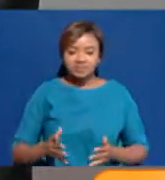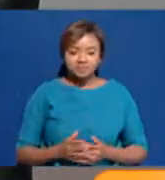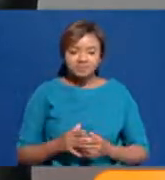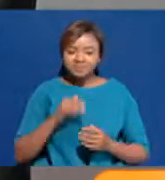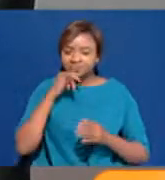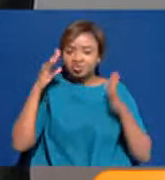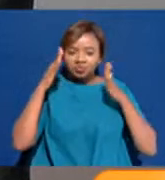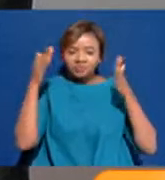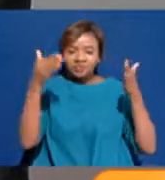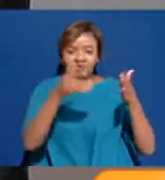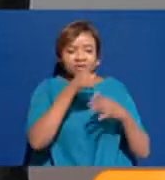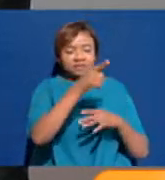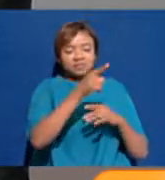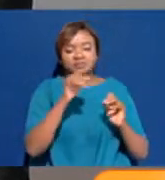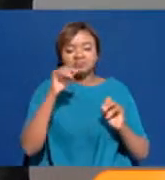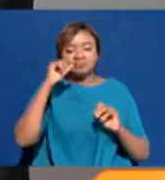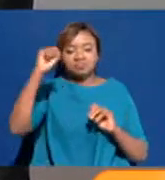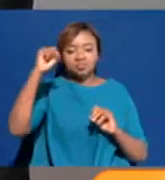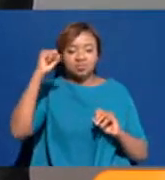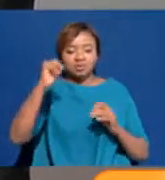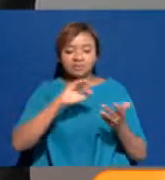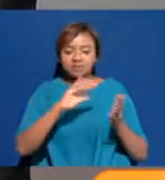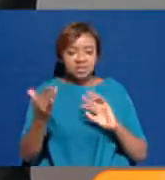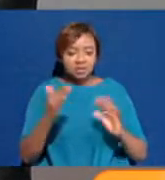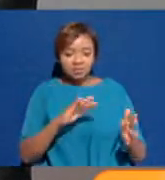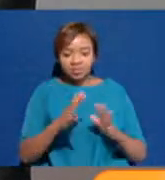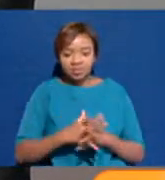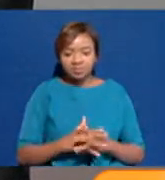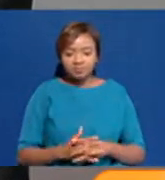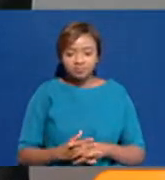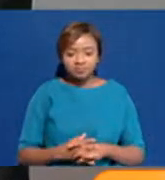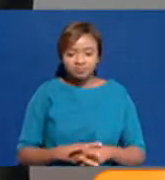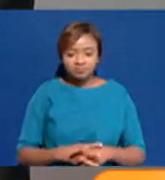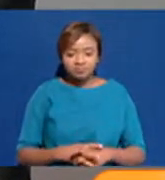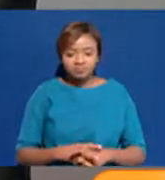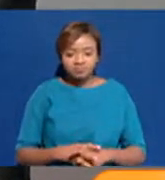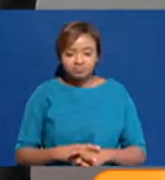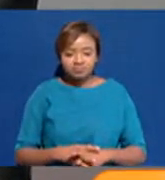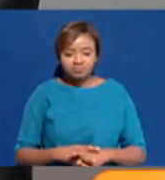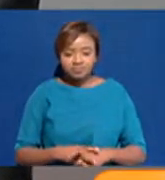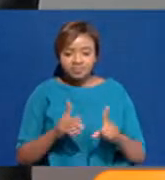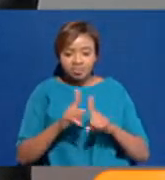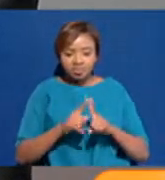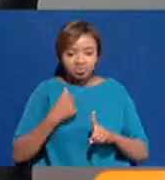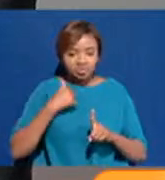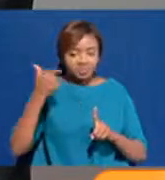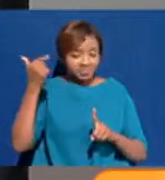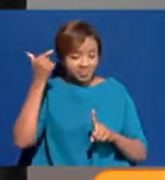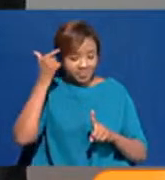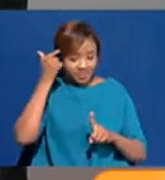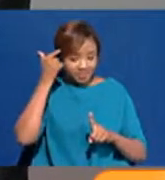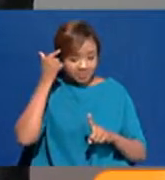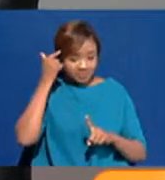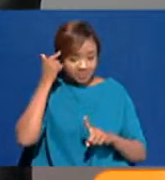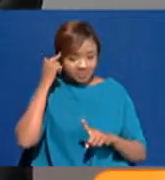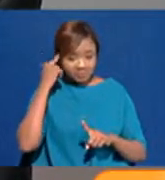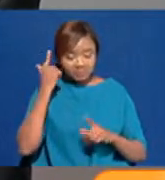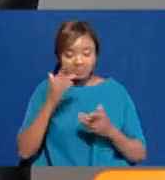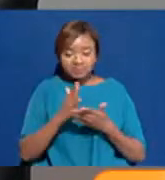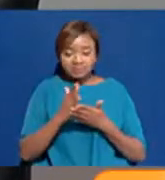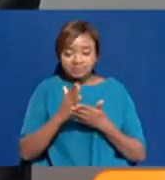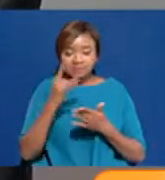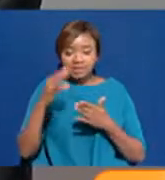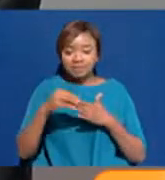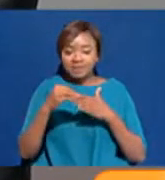so much on the rhetoric, that's true. But I think servant leadership is even more than just